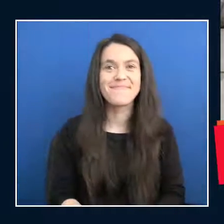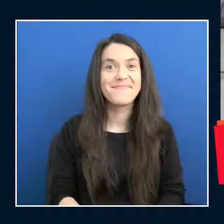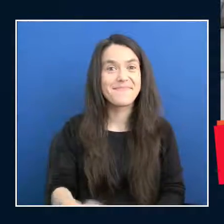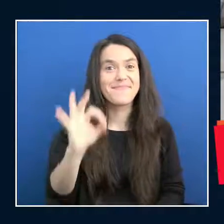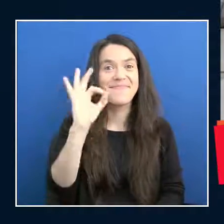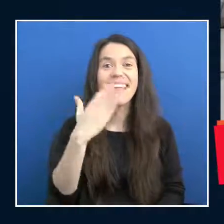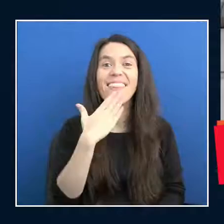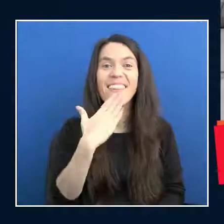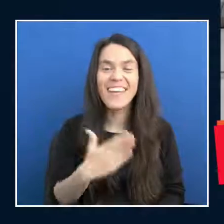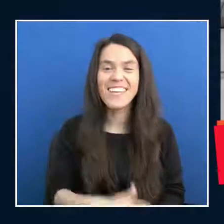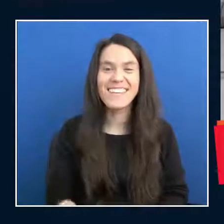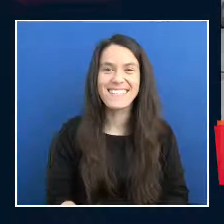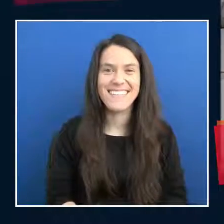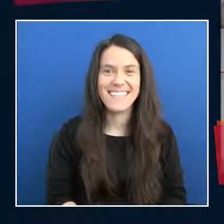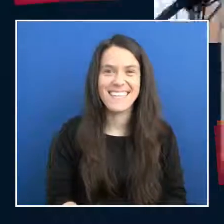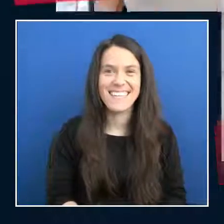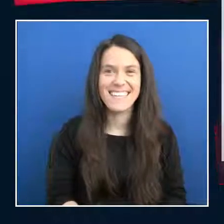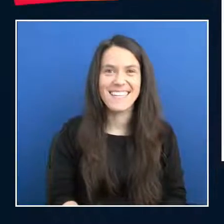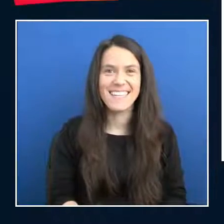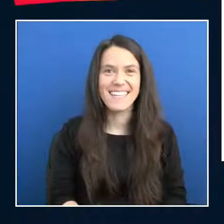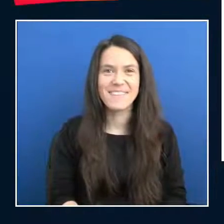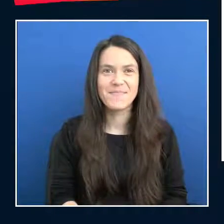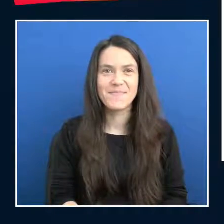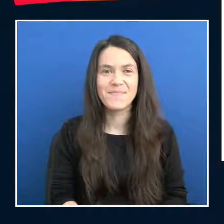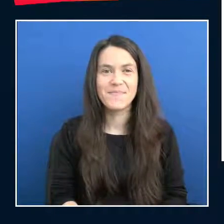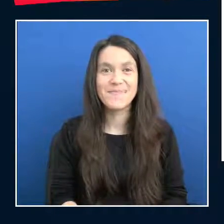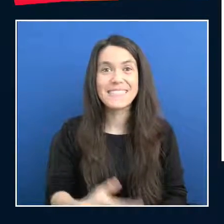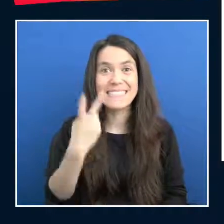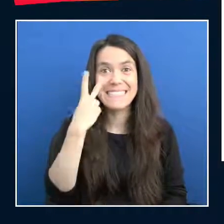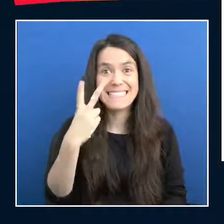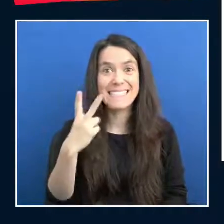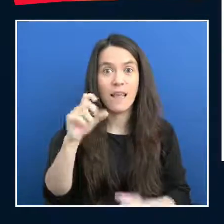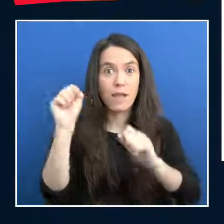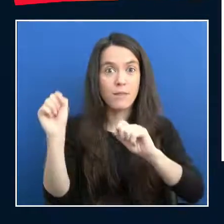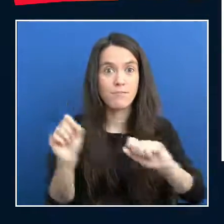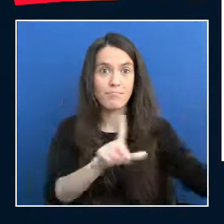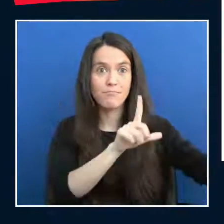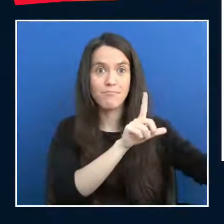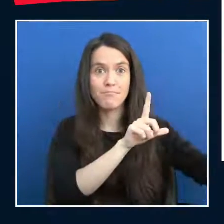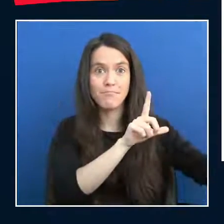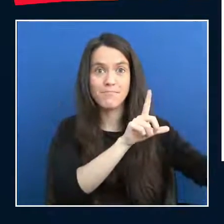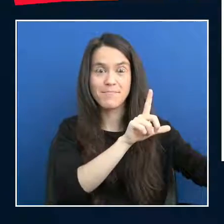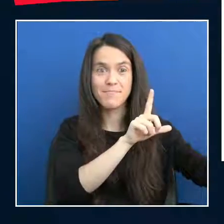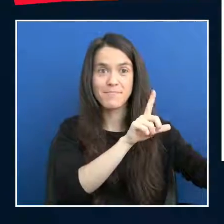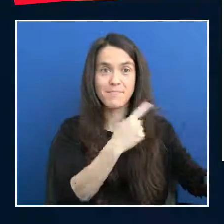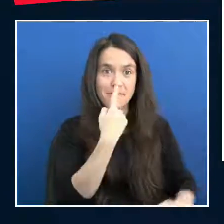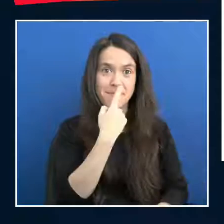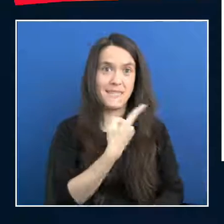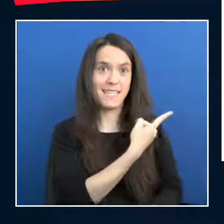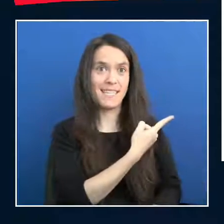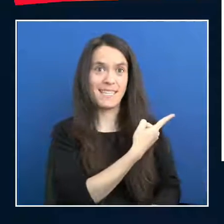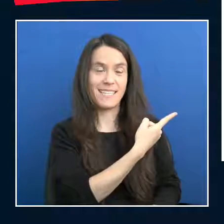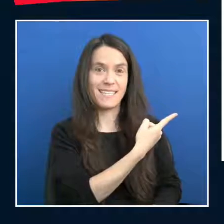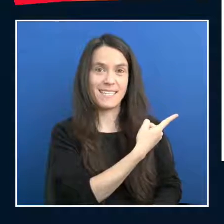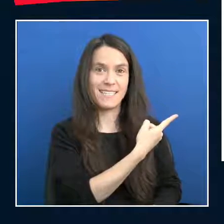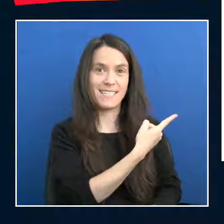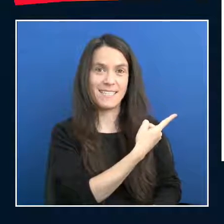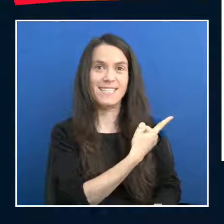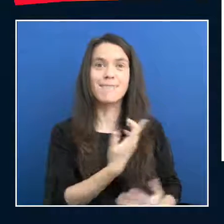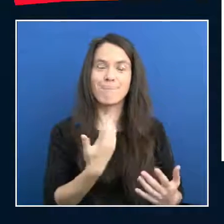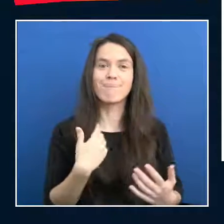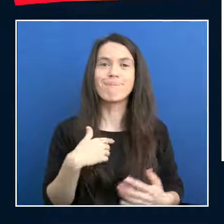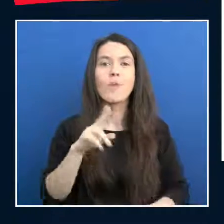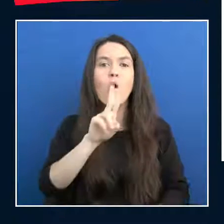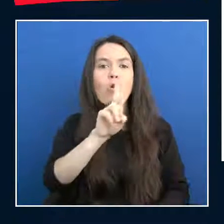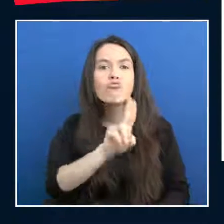so much. Can you already Lovely. see my Right. screen? Oh, great. So today we're going to talk about containers for your Umbraco